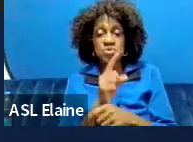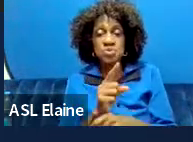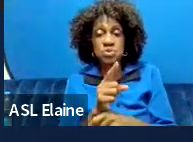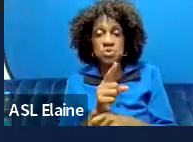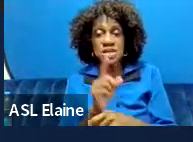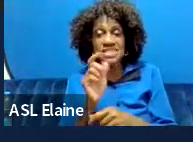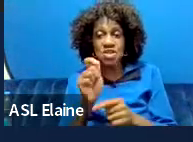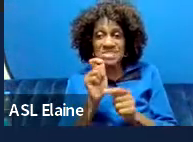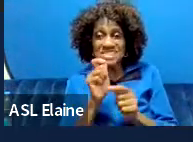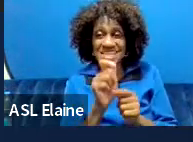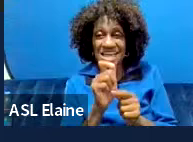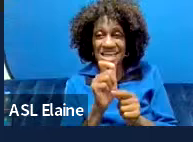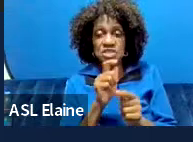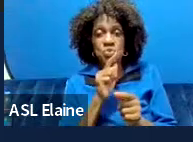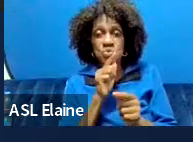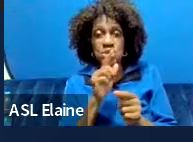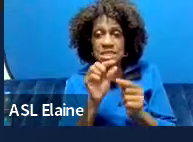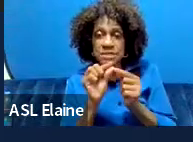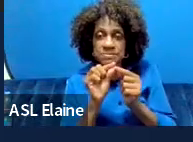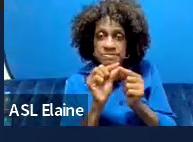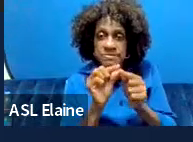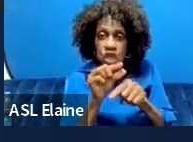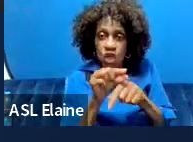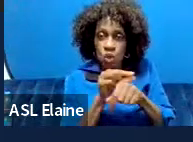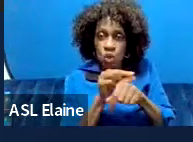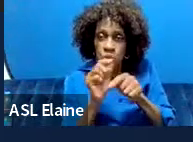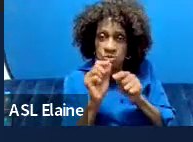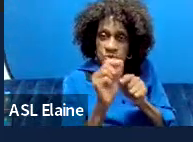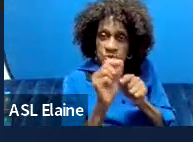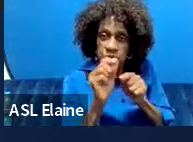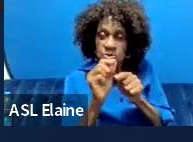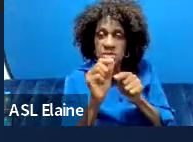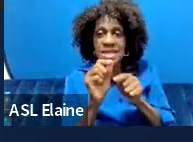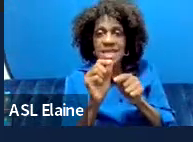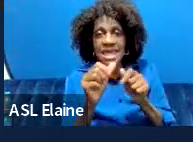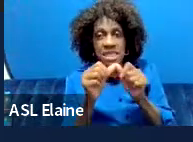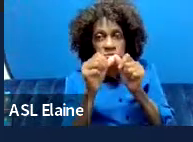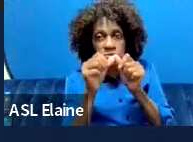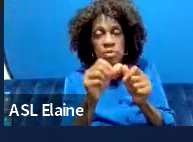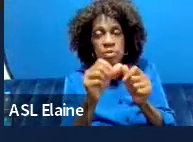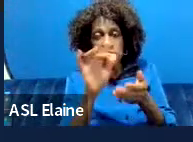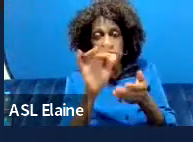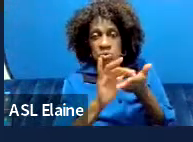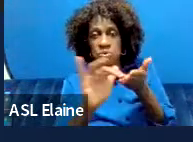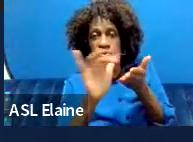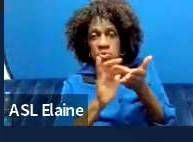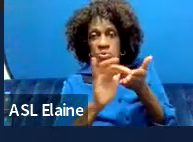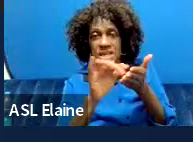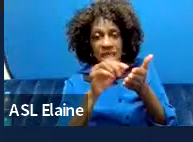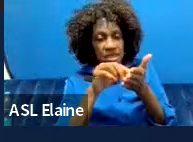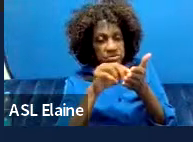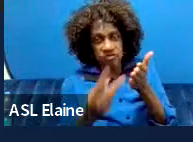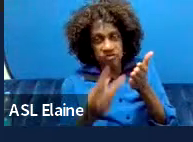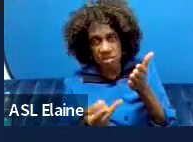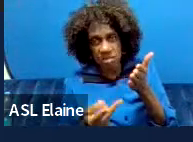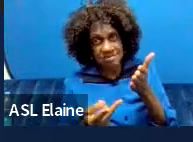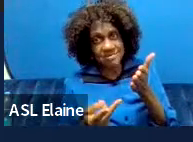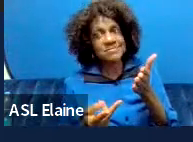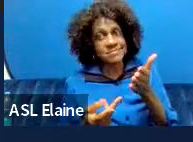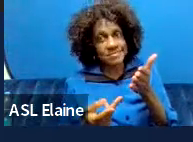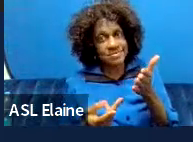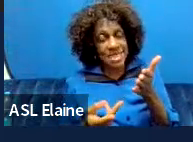that those dots are really well glued in and can stand up to people running their fingers across them and not fall out. I have